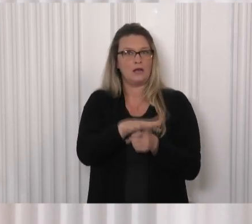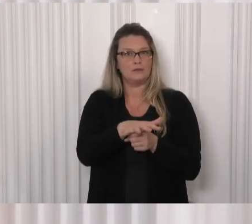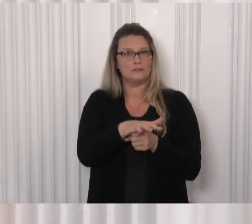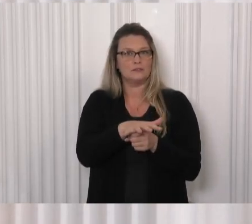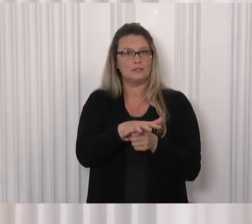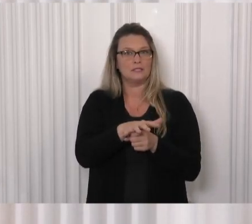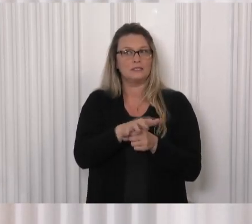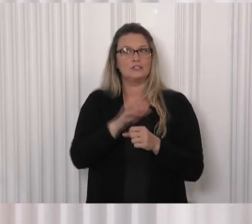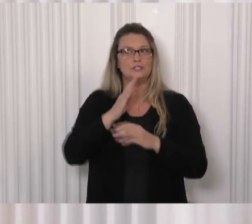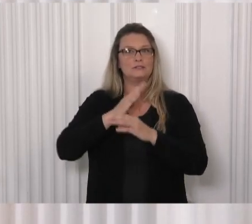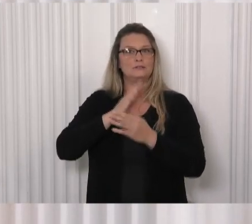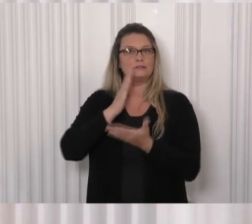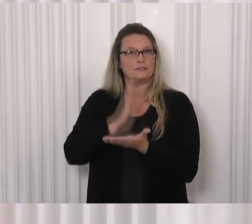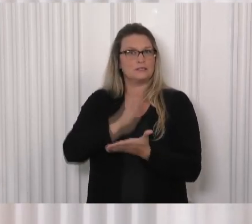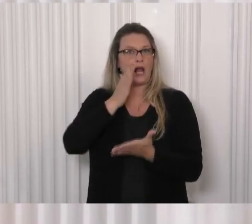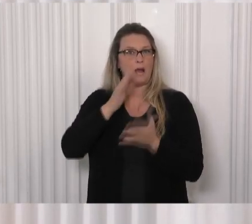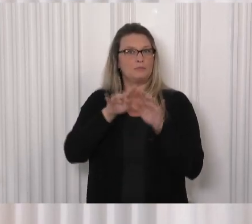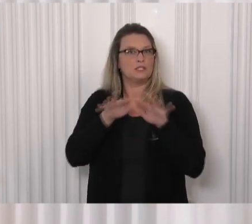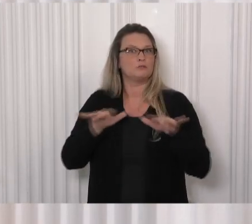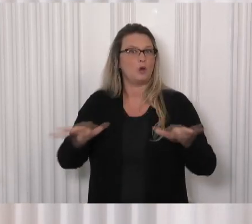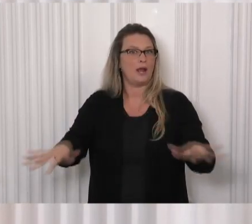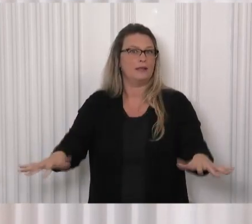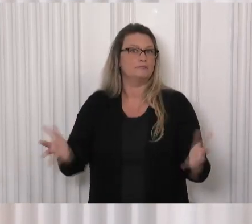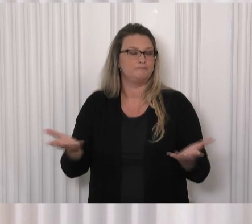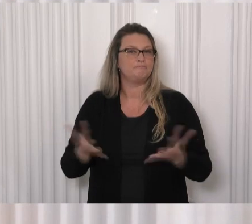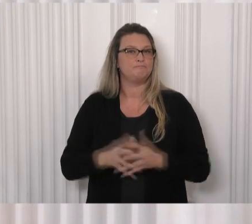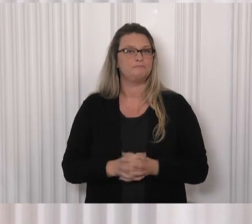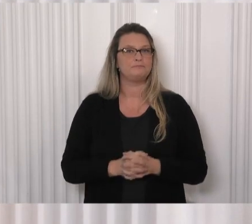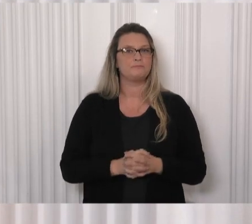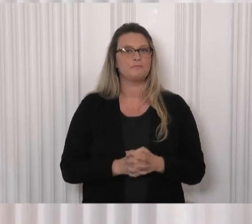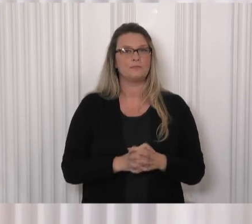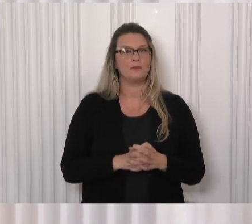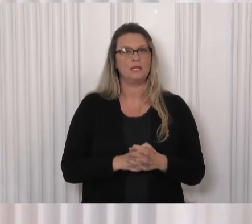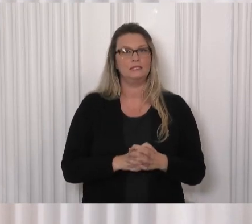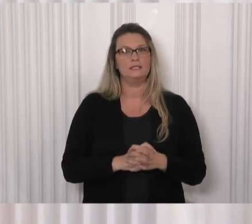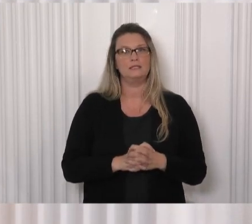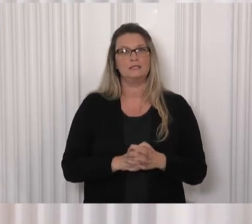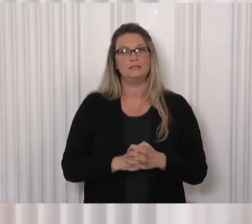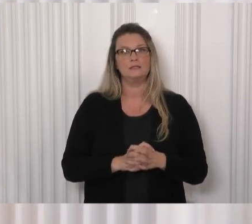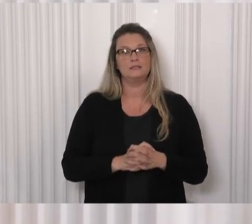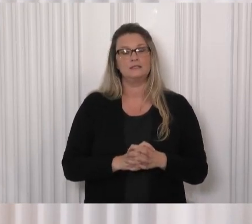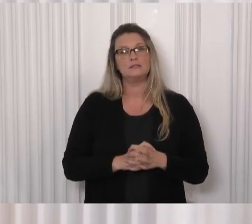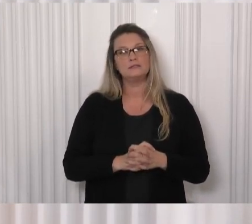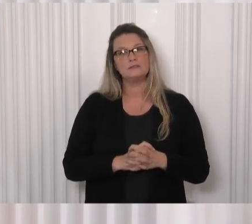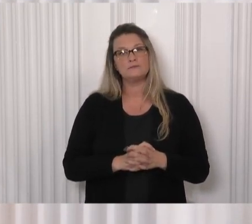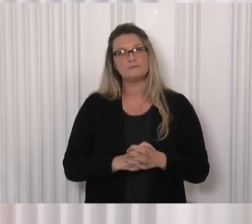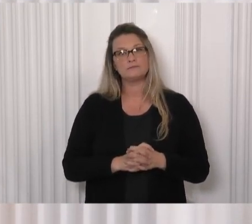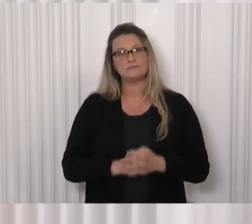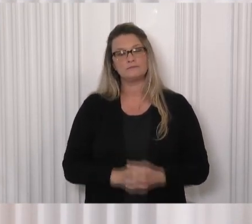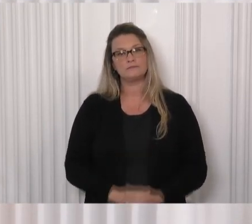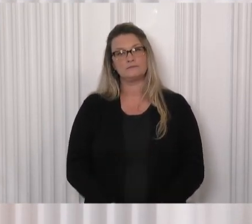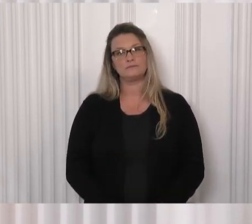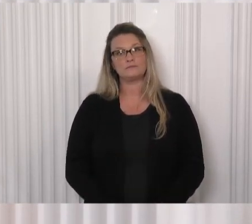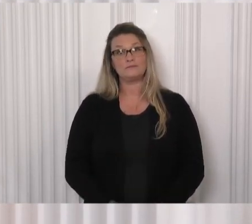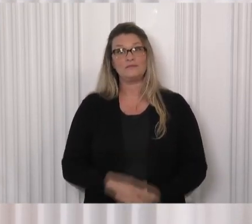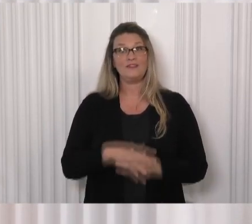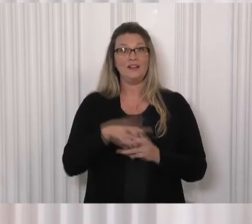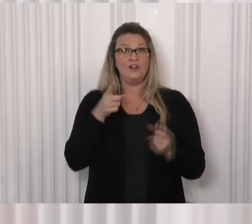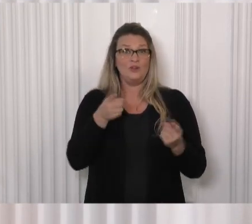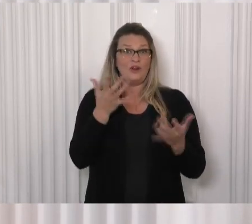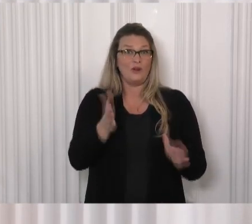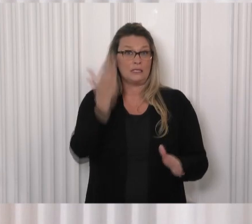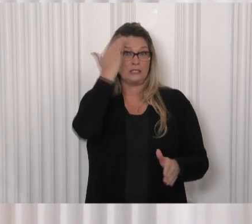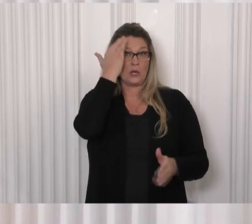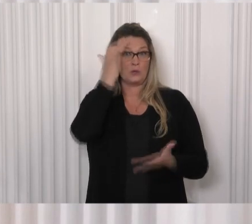to stop the spread of the novel coronavirus. And as we've talked about quite a bit, and as New York City has